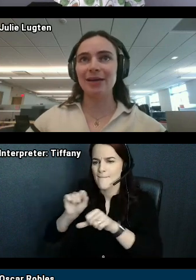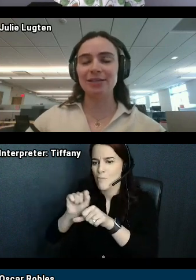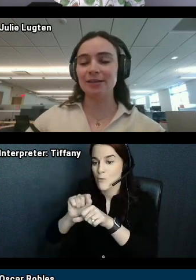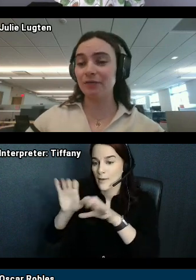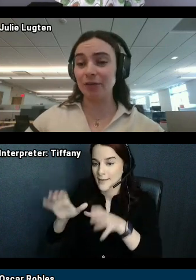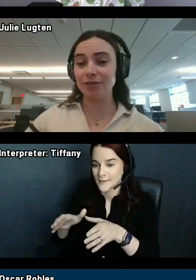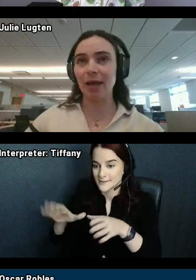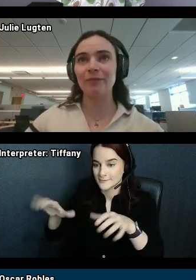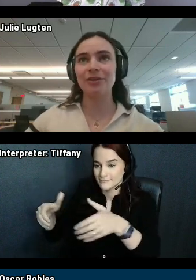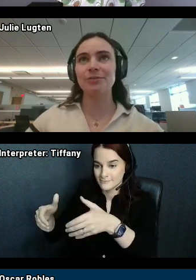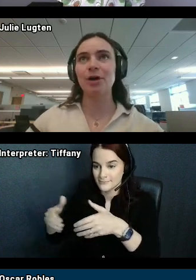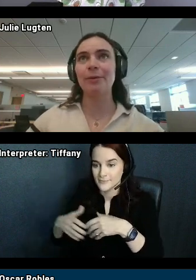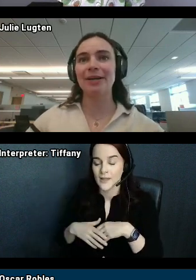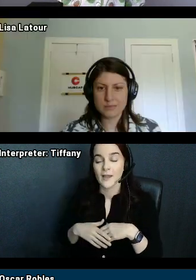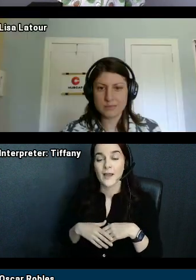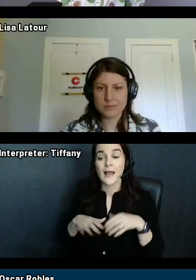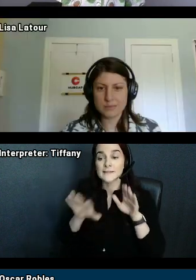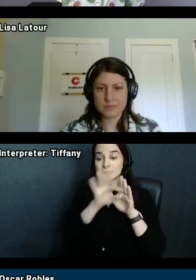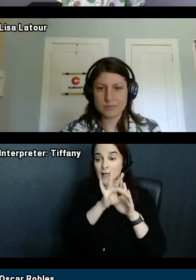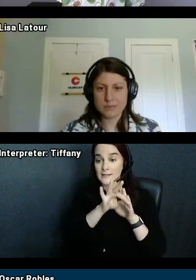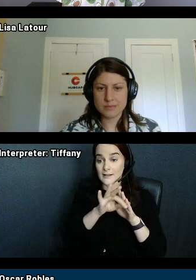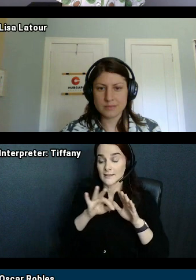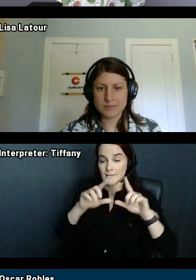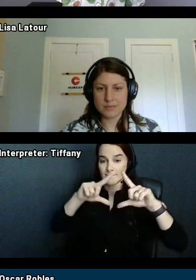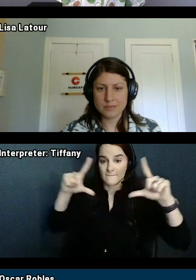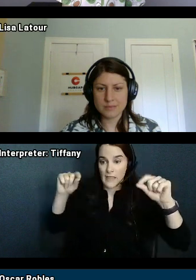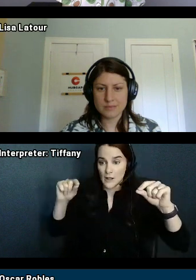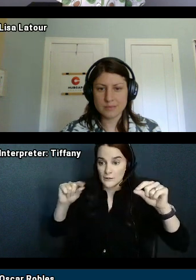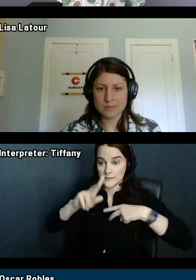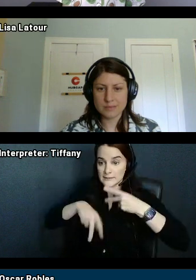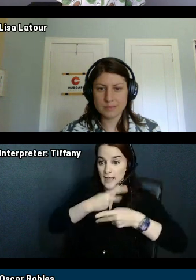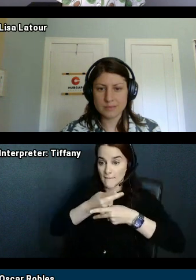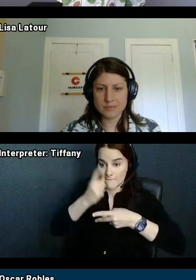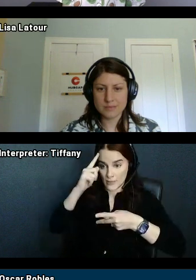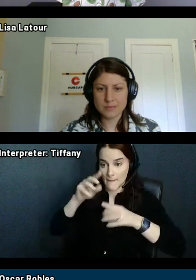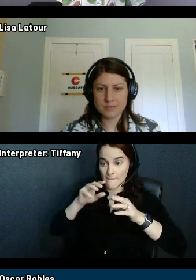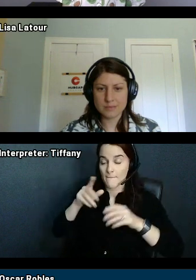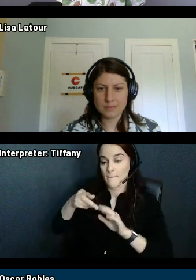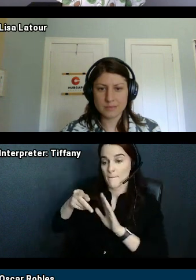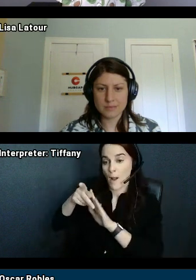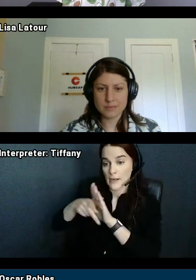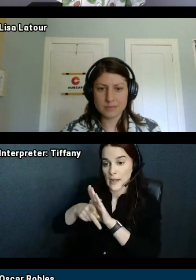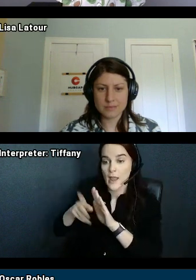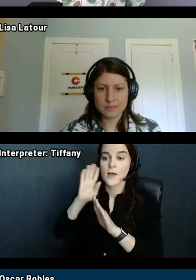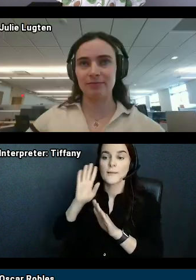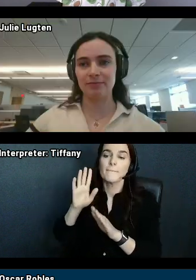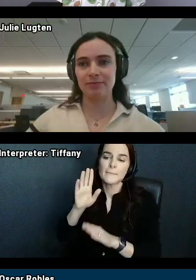Now, in selecting the field type for this property, make sure that you pick property sync